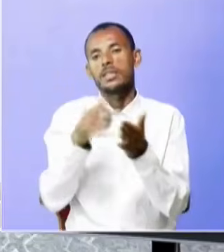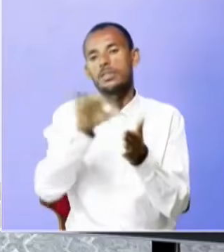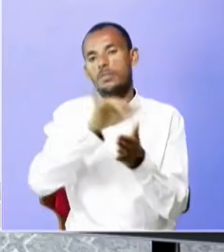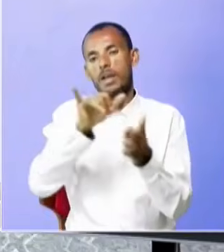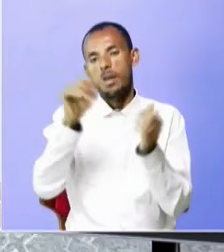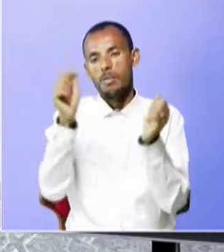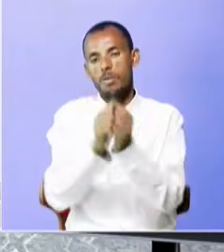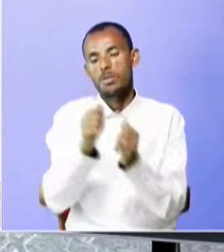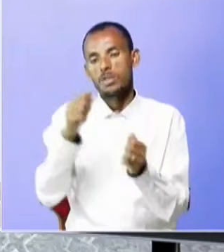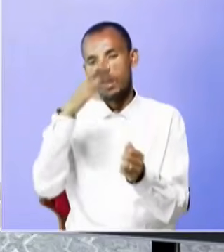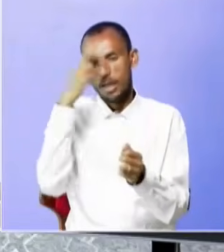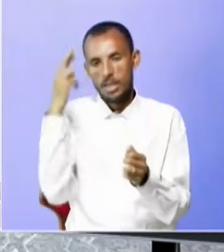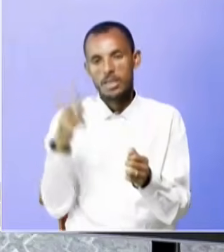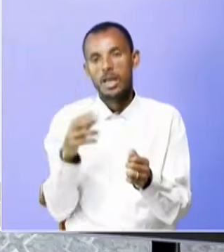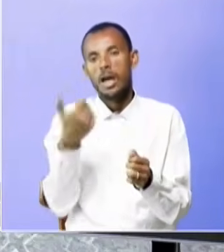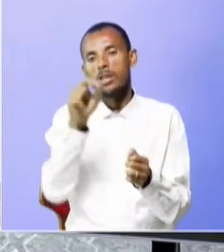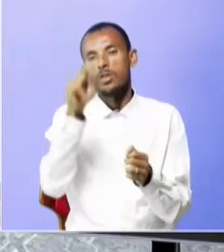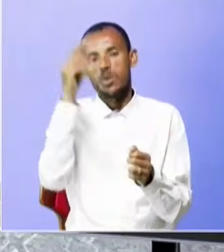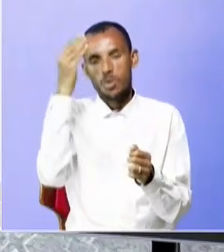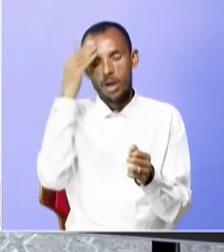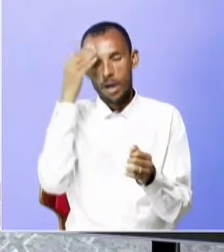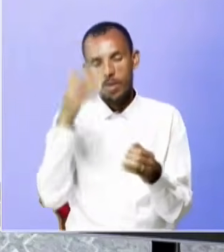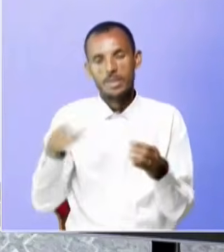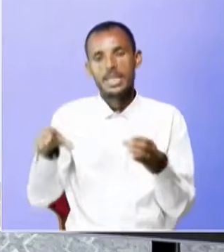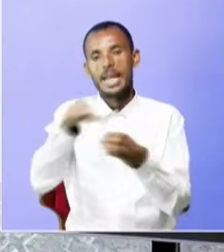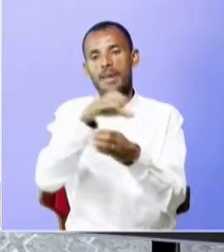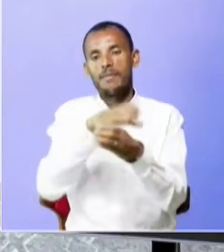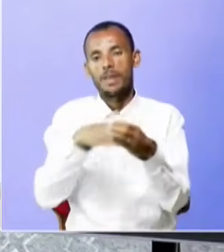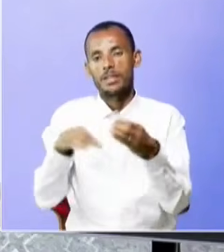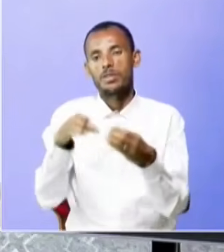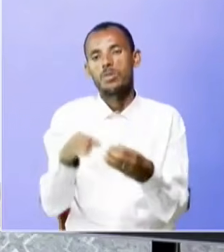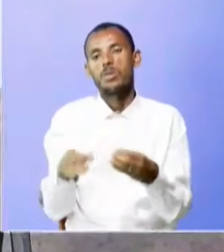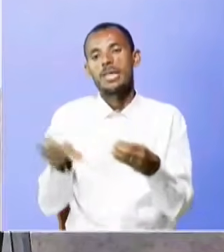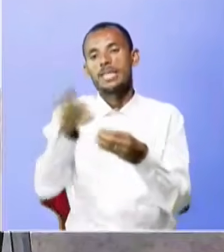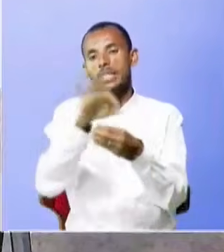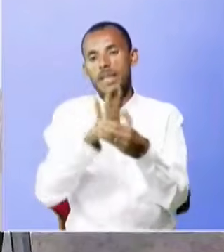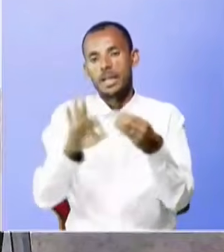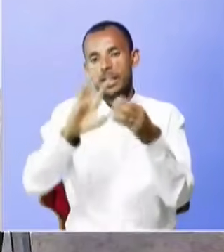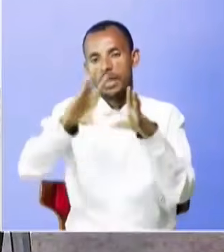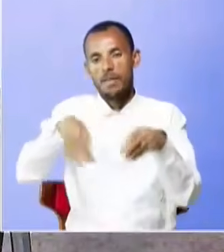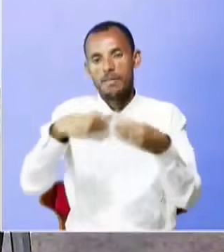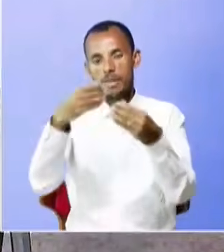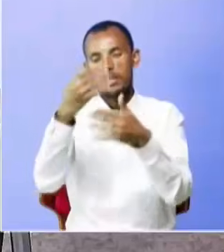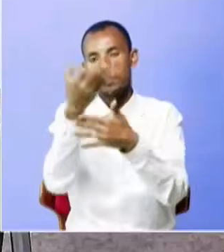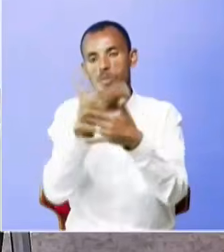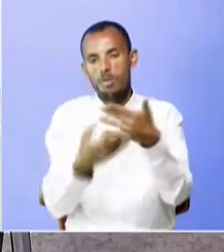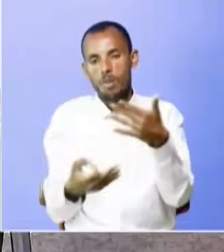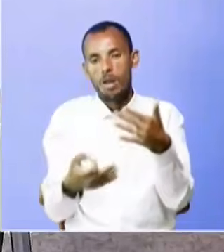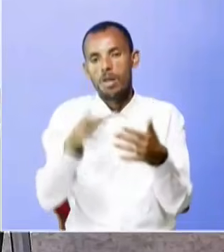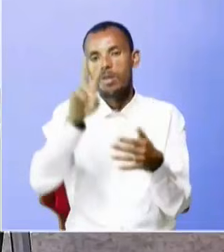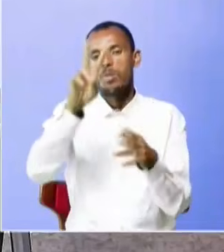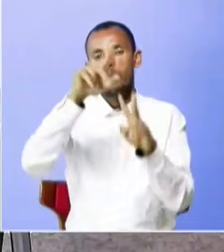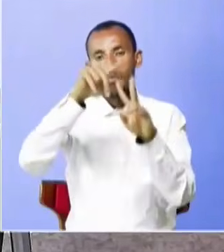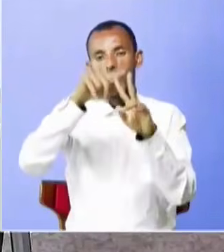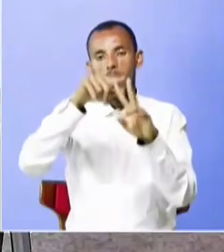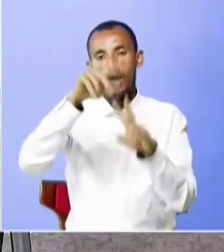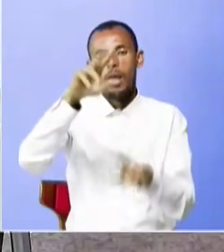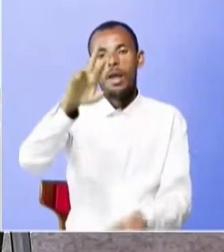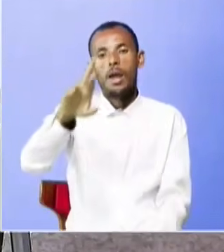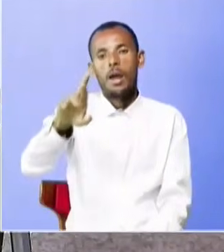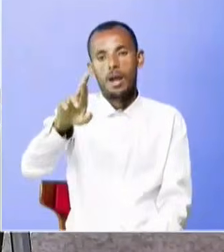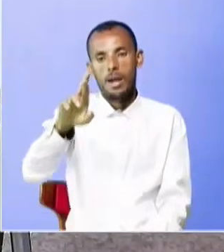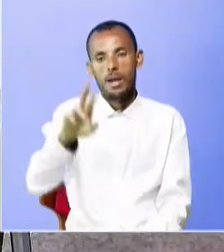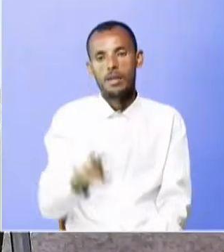cases. As you all know, the circumference of a circle is given by the formula 2 pi r.